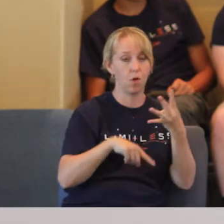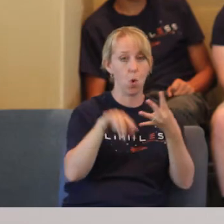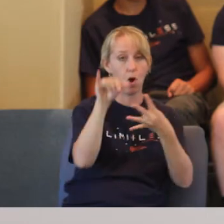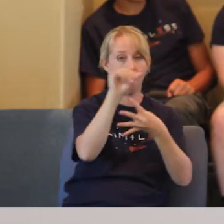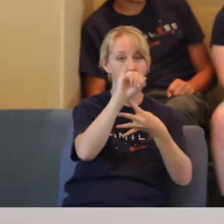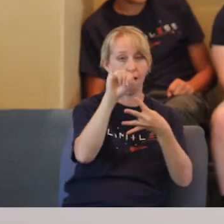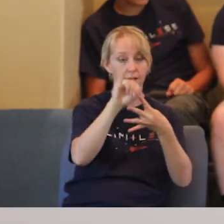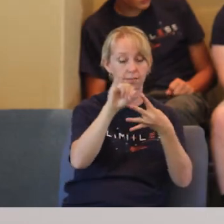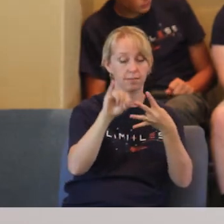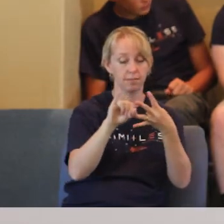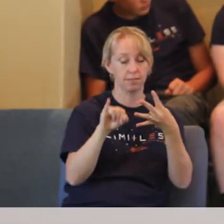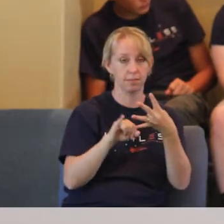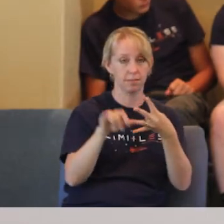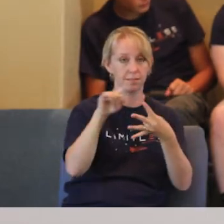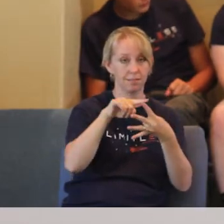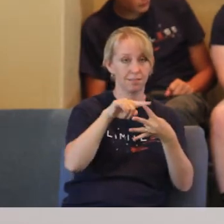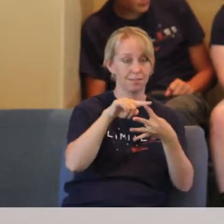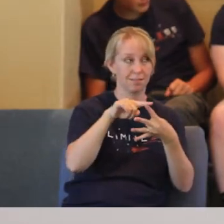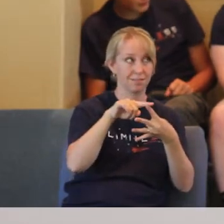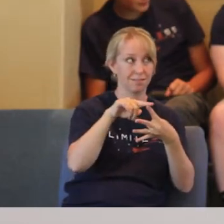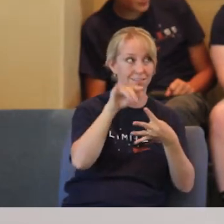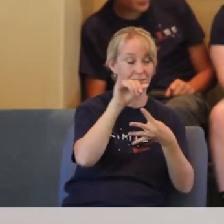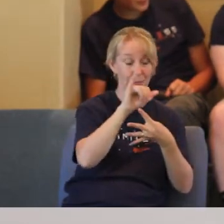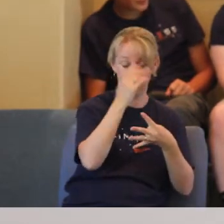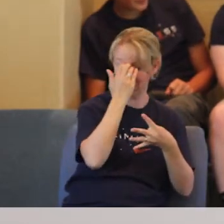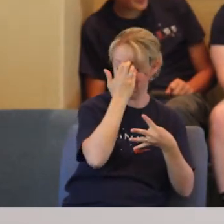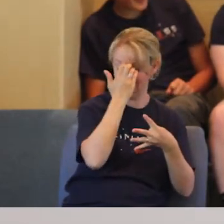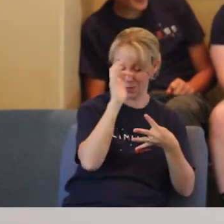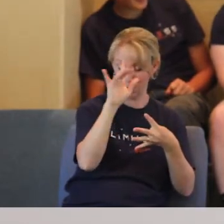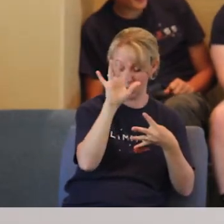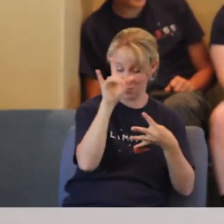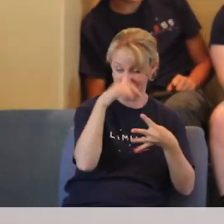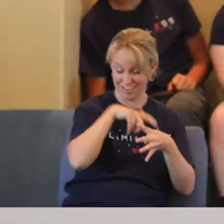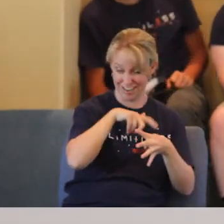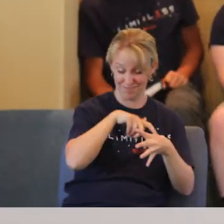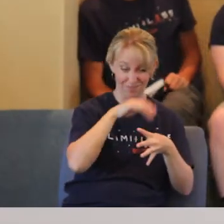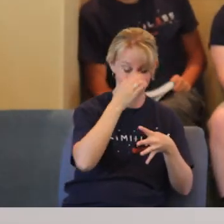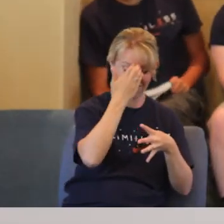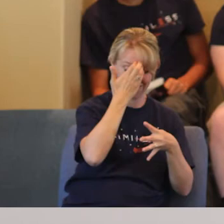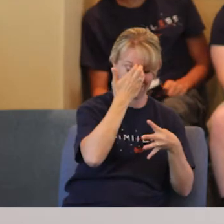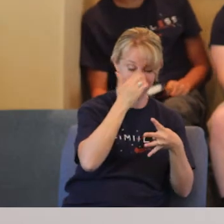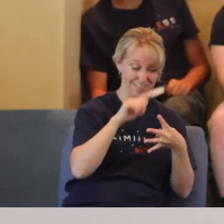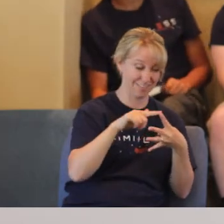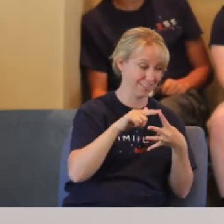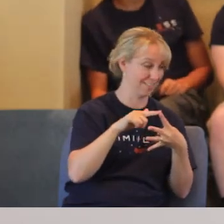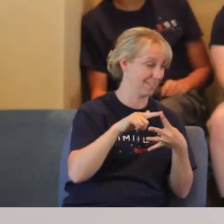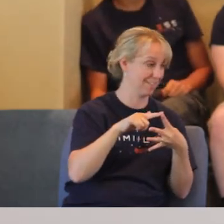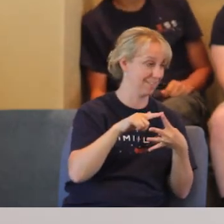Invite. Whoa, whoa, one at a time, one at a time. What's the first one? Invite. No.